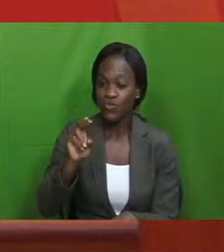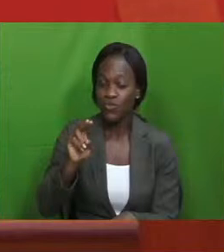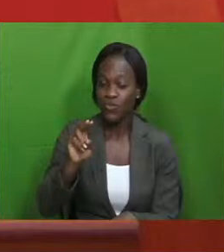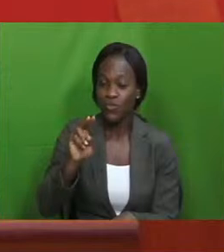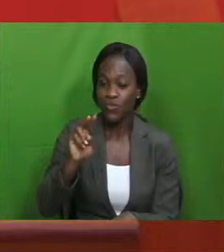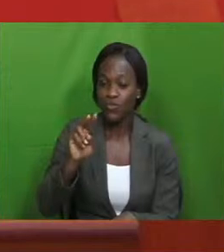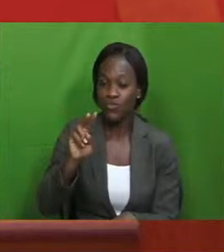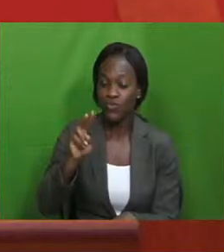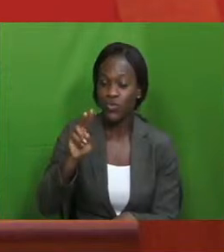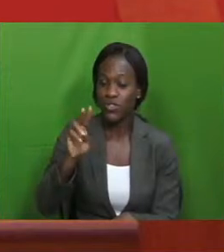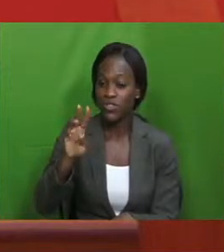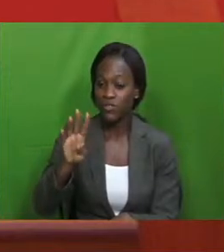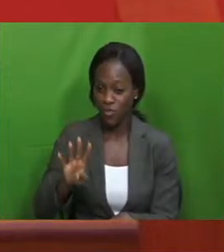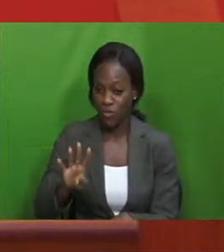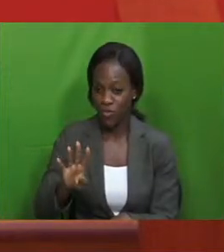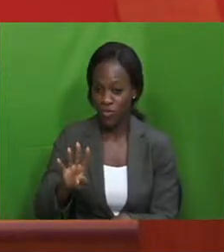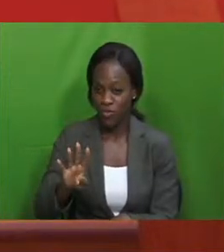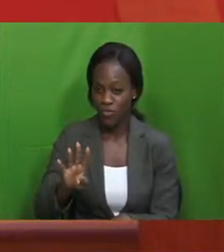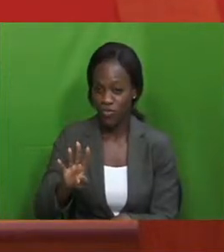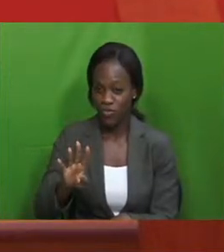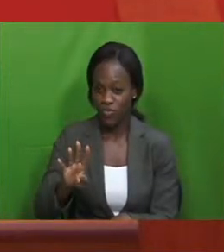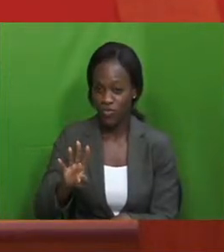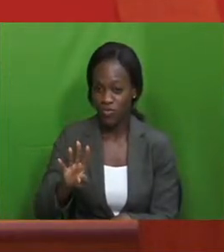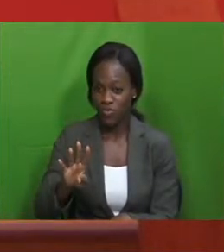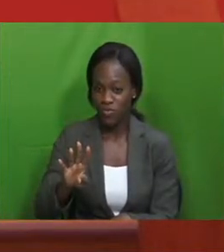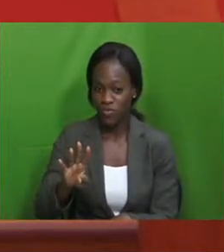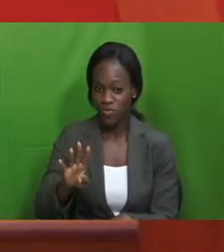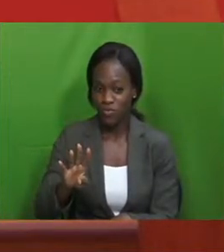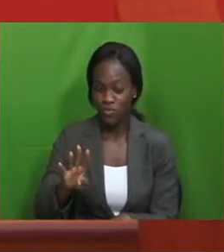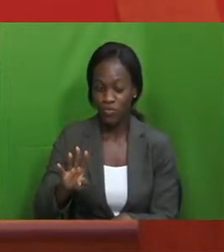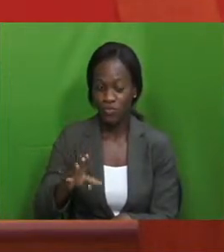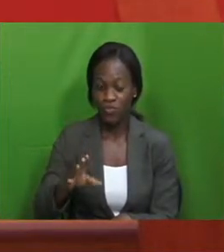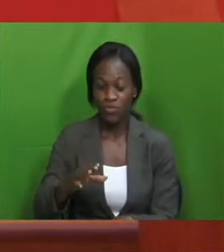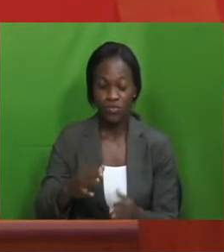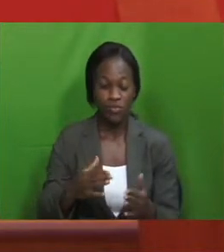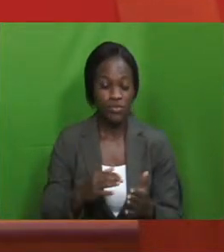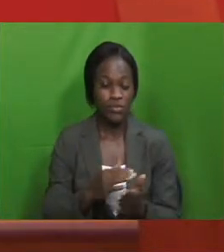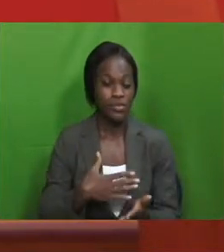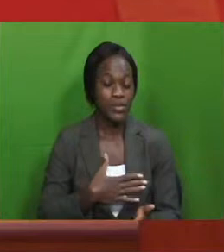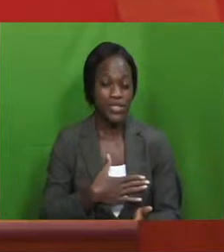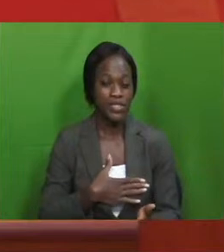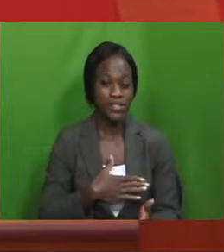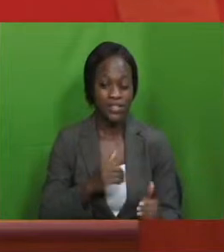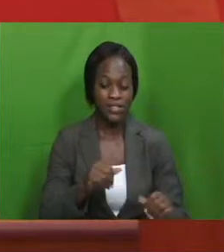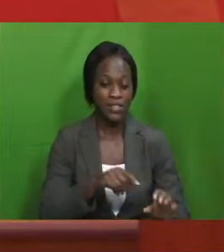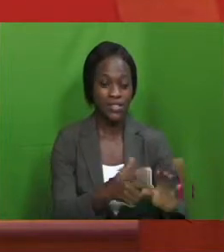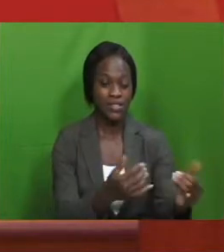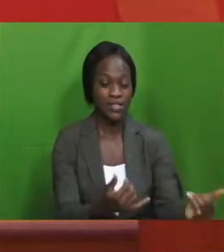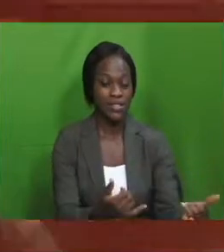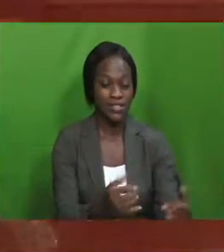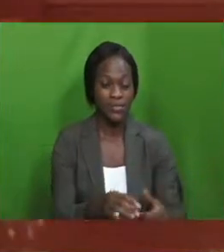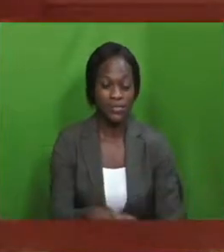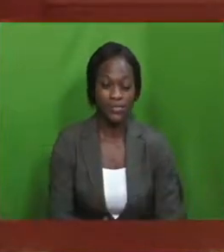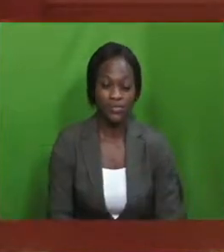12:24. Please, Honorable Haruna Idrisu may start now.